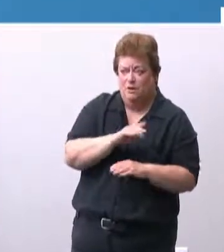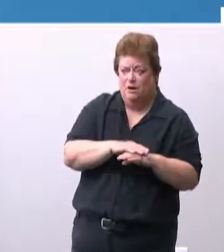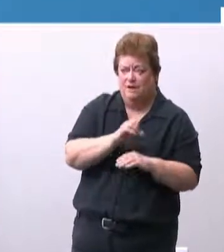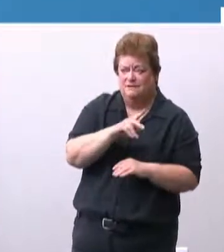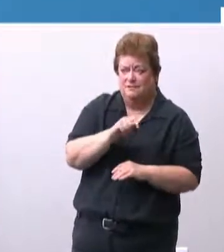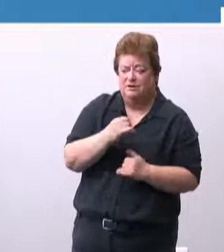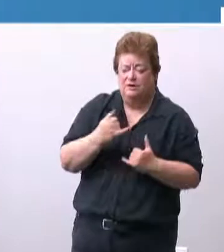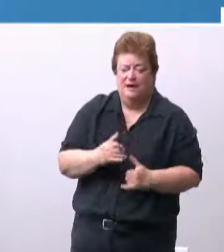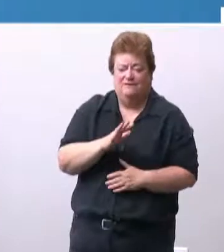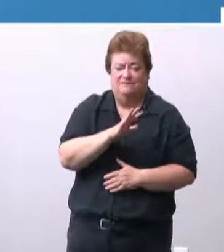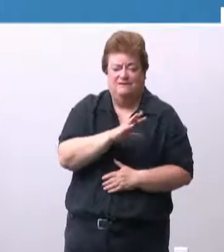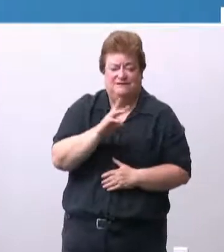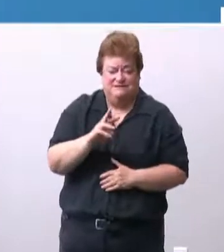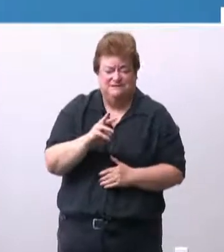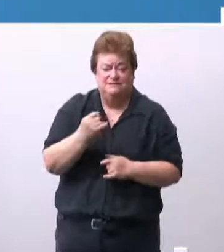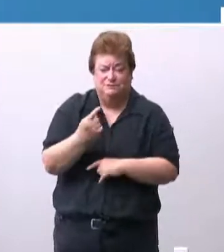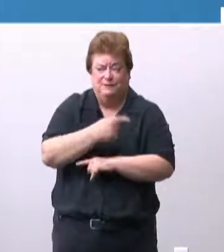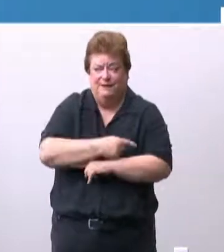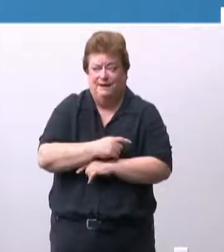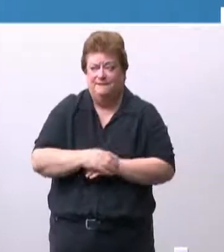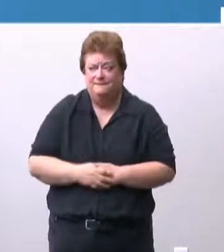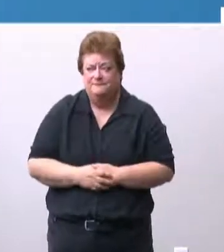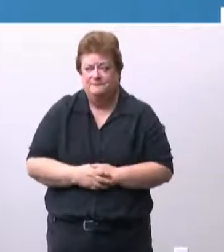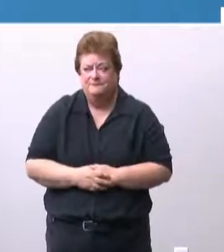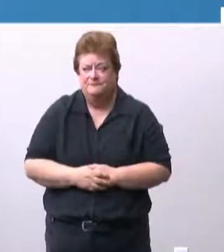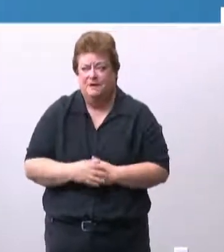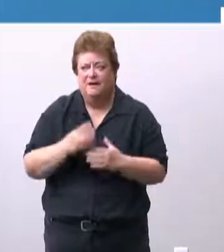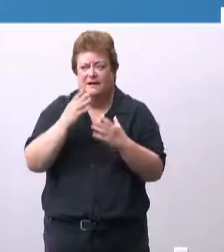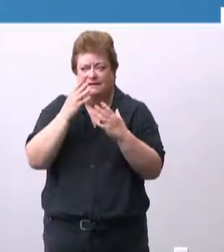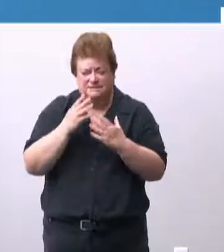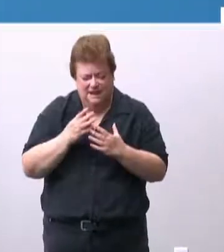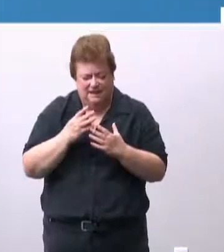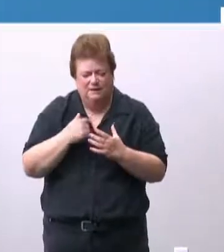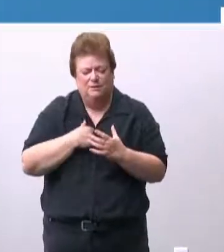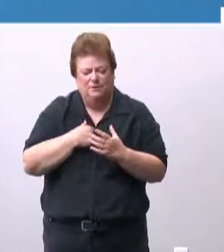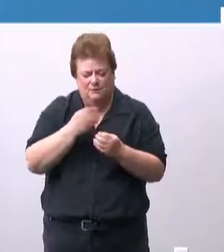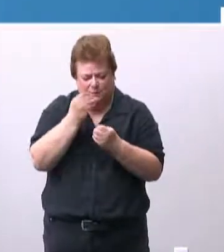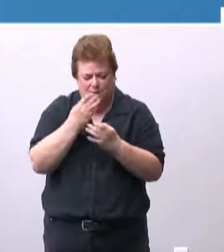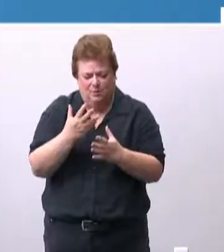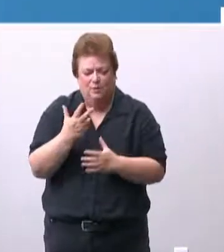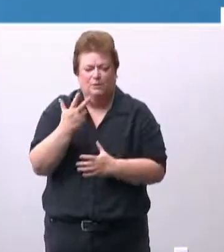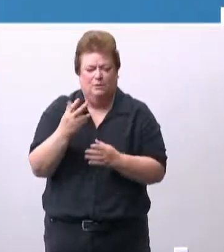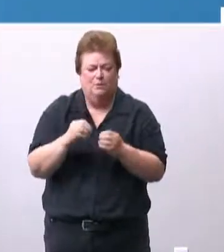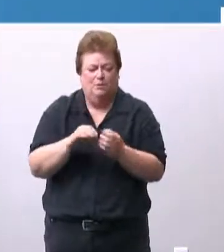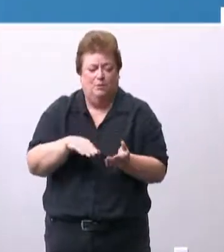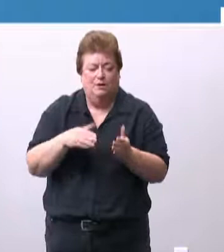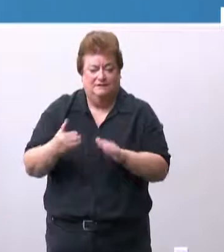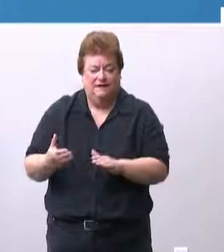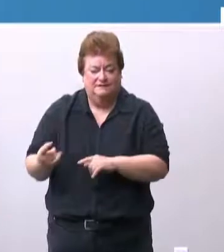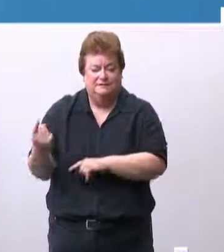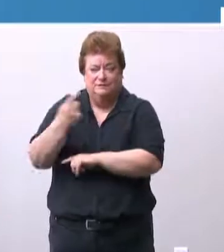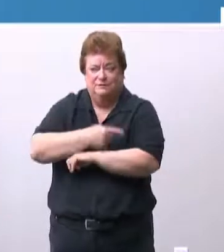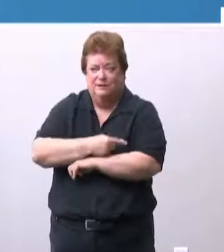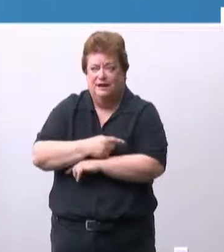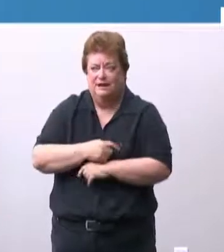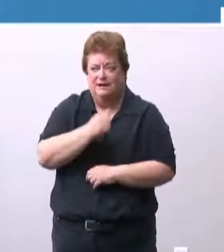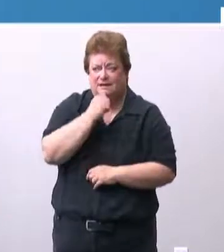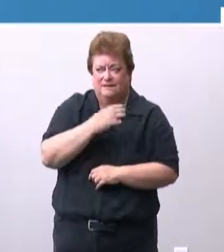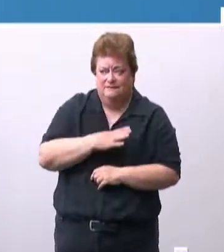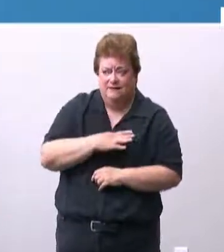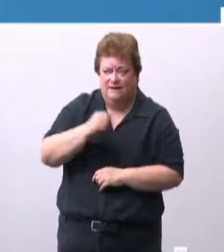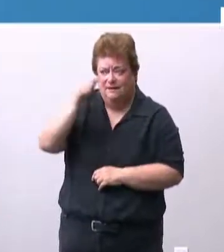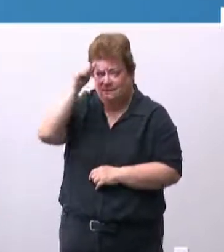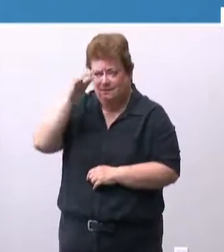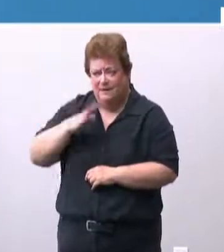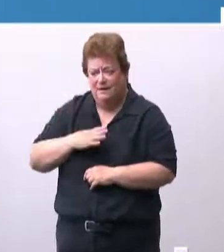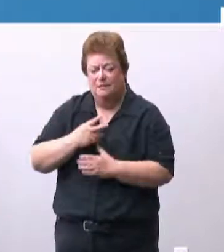3rd to 56 today. And sadly, we report 3 more deaths today. A female and a